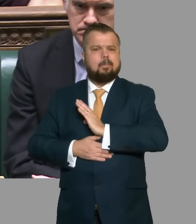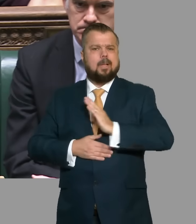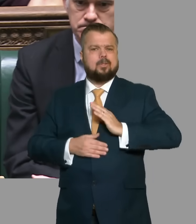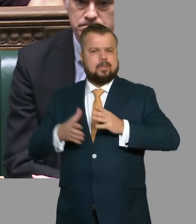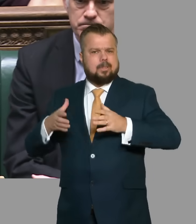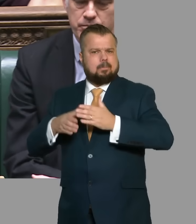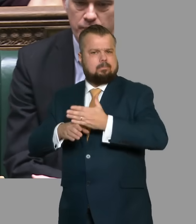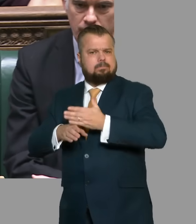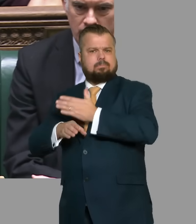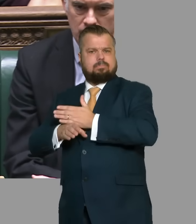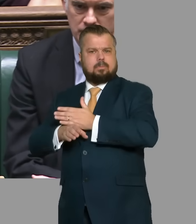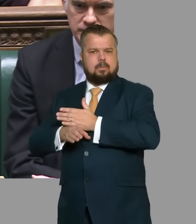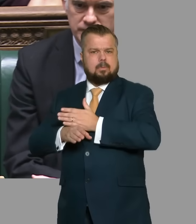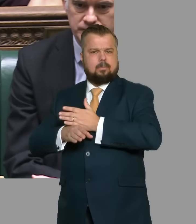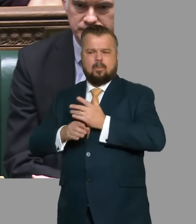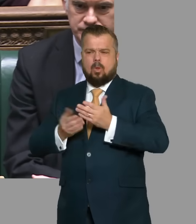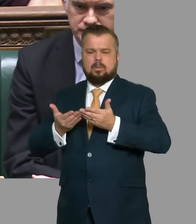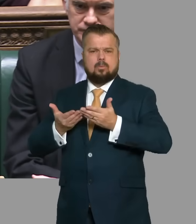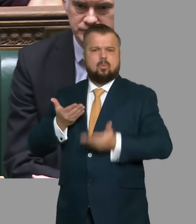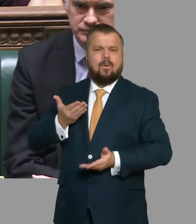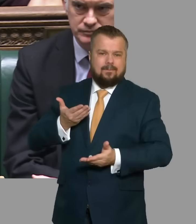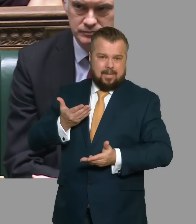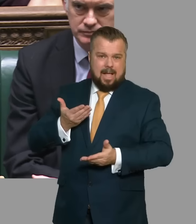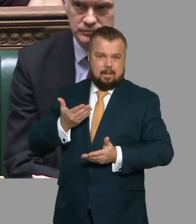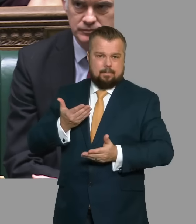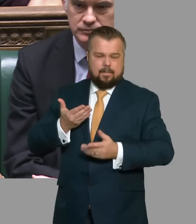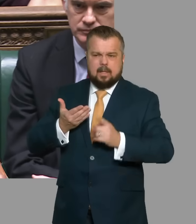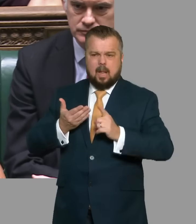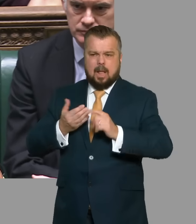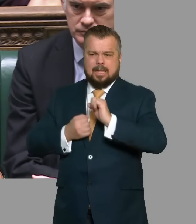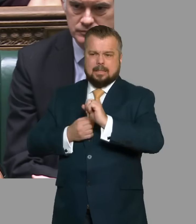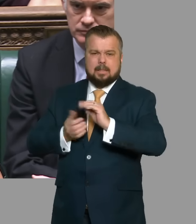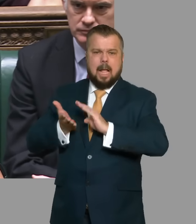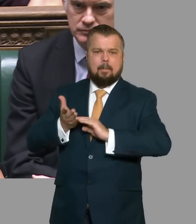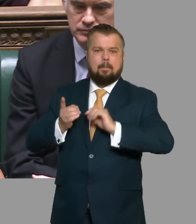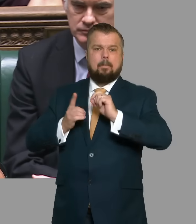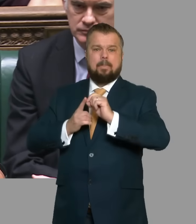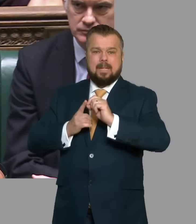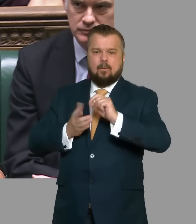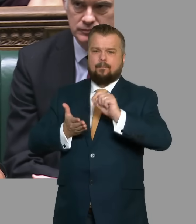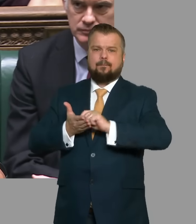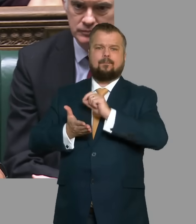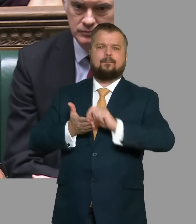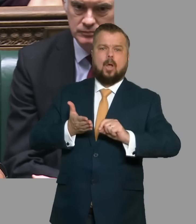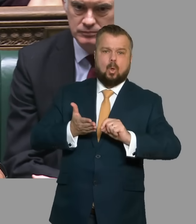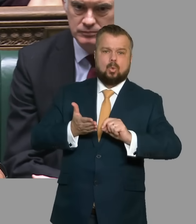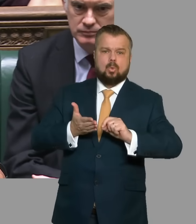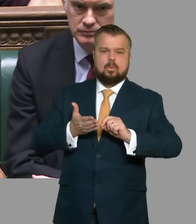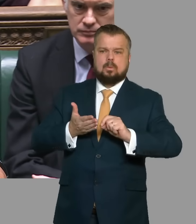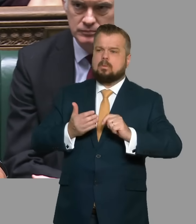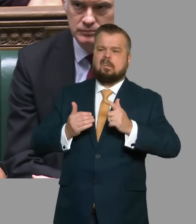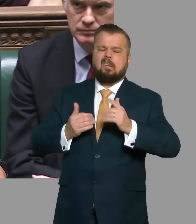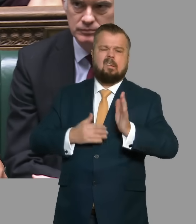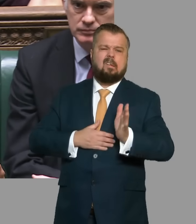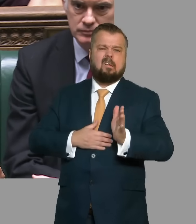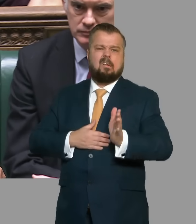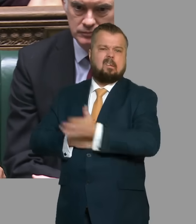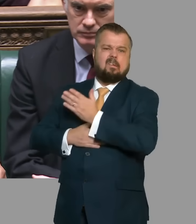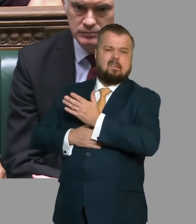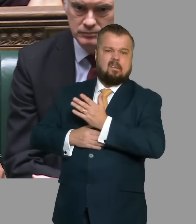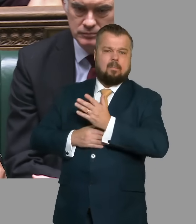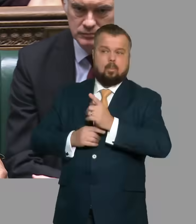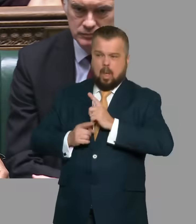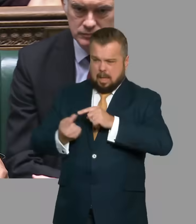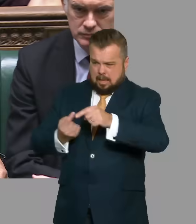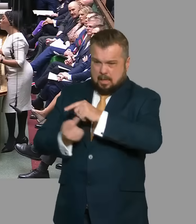the brave people in the armed forces, past, present and future, will the Prime Minister do the right thing and vote in